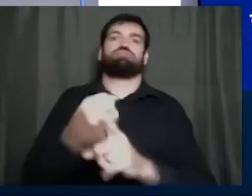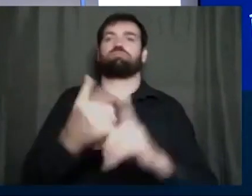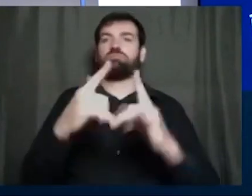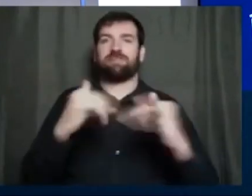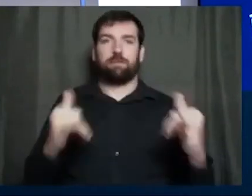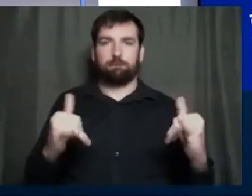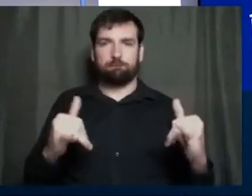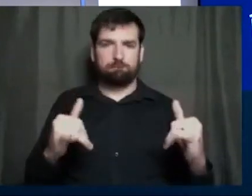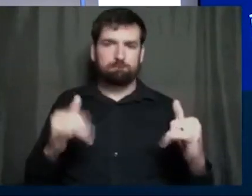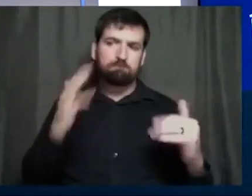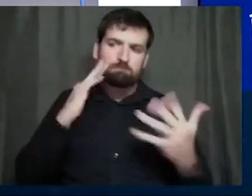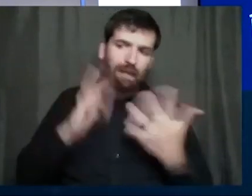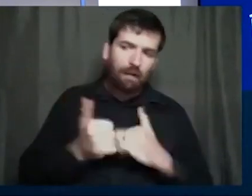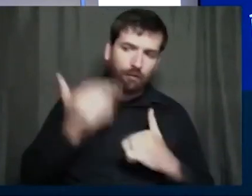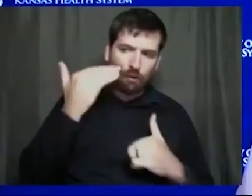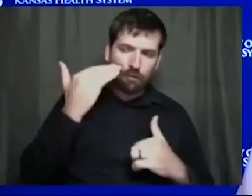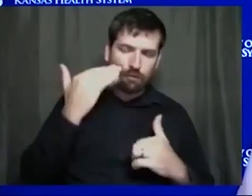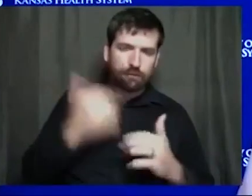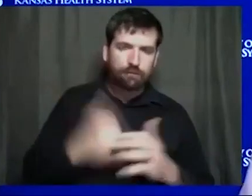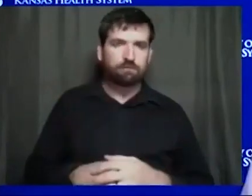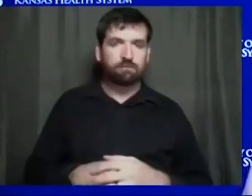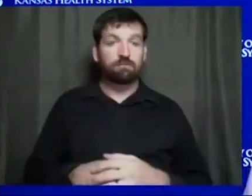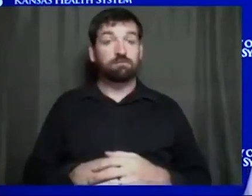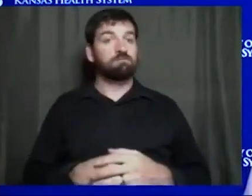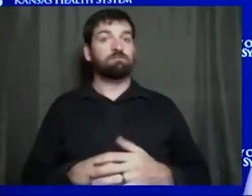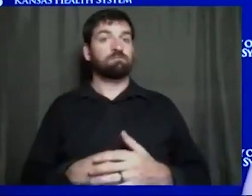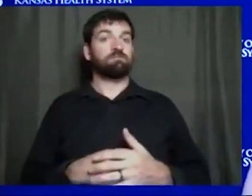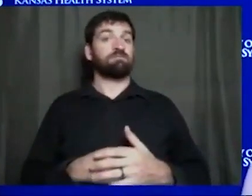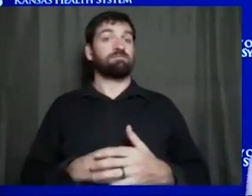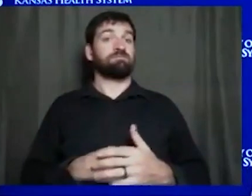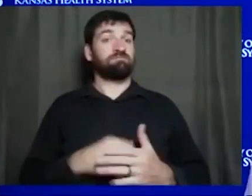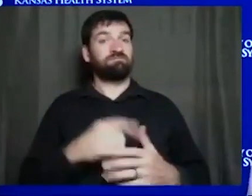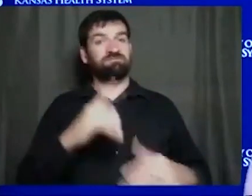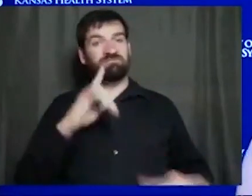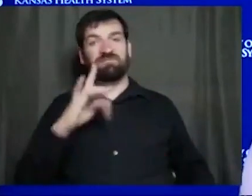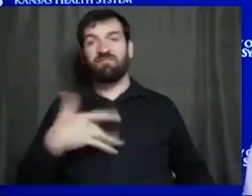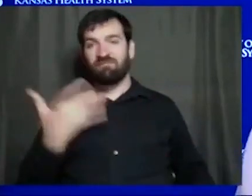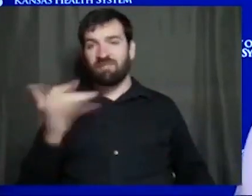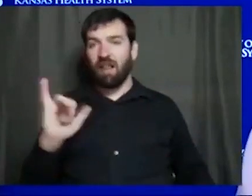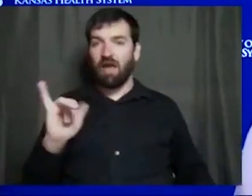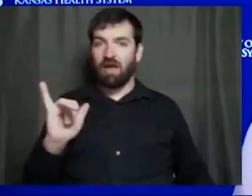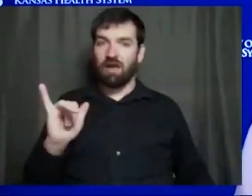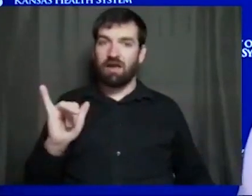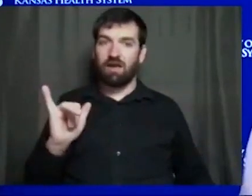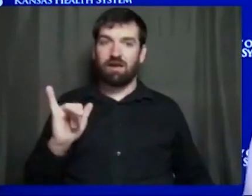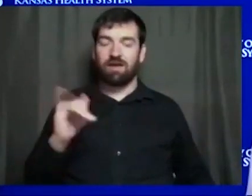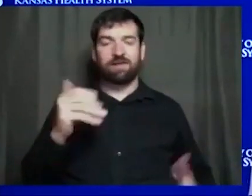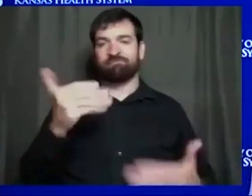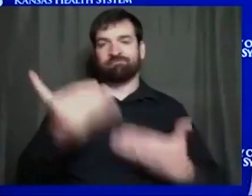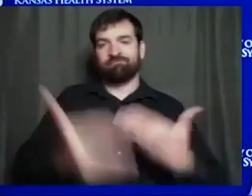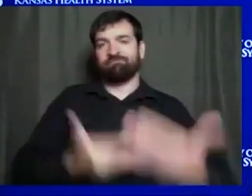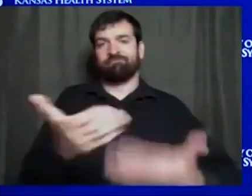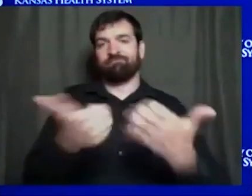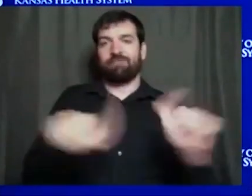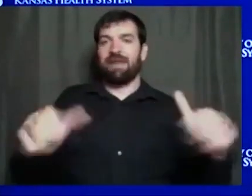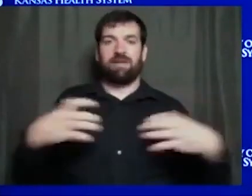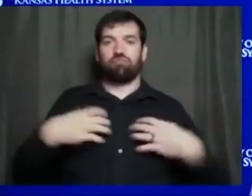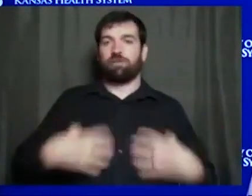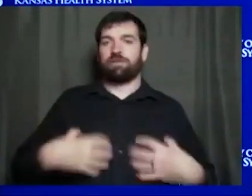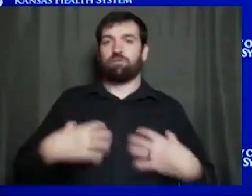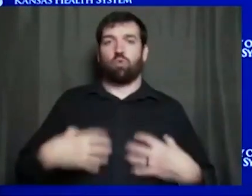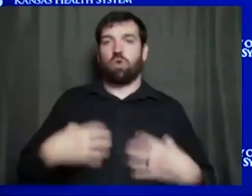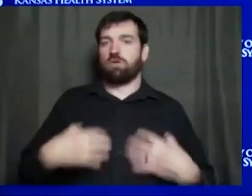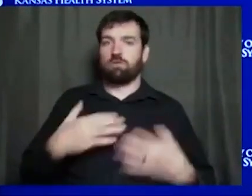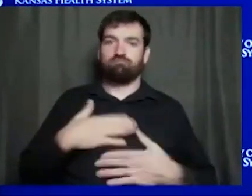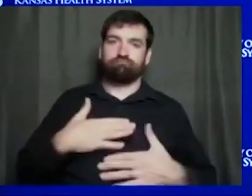you should get tested? I mean, it just feels like the evolution of any really respiratory illness. I think I would go get